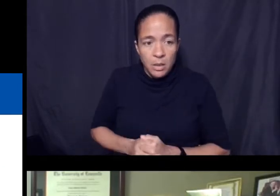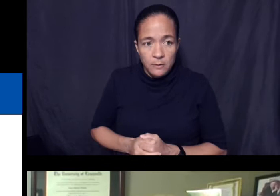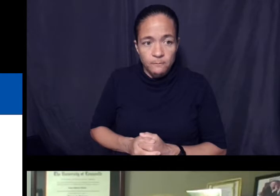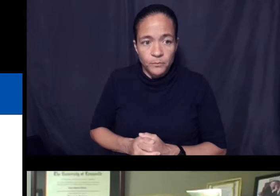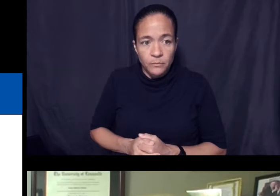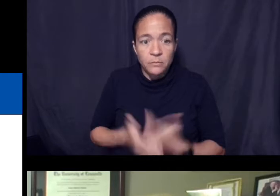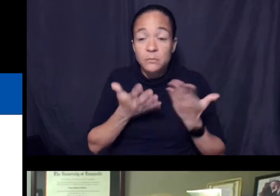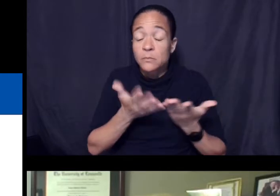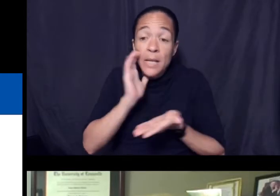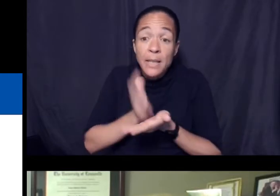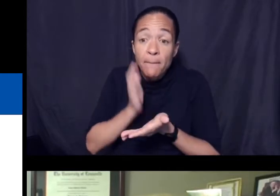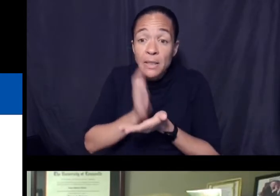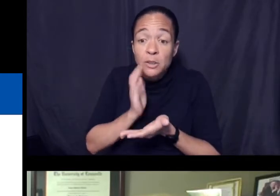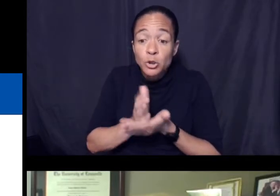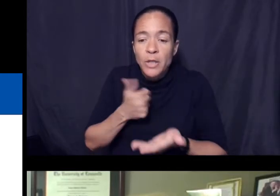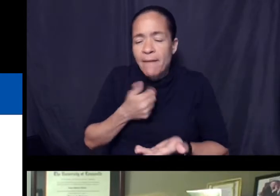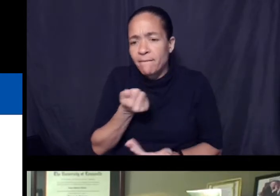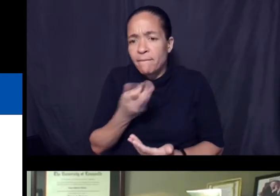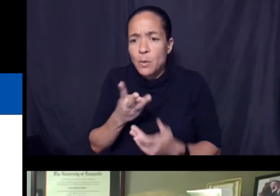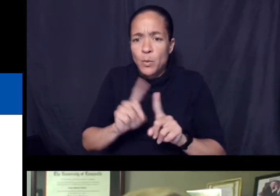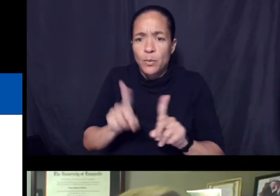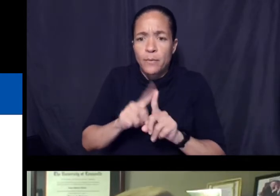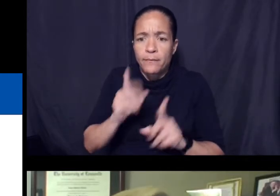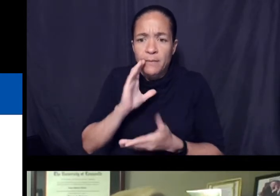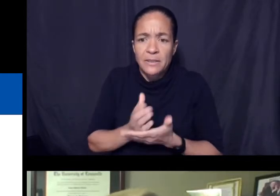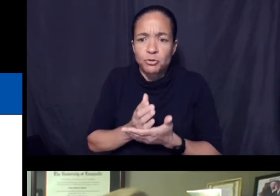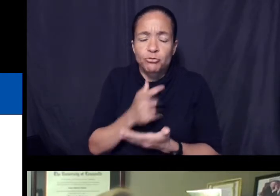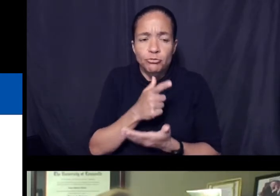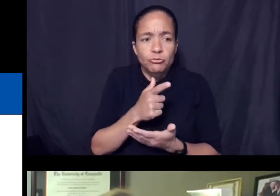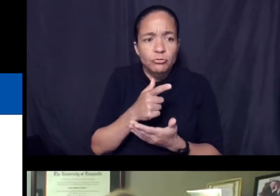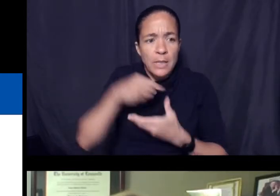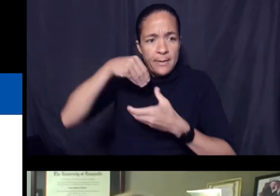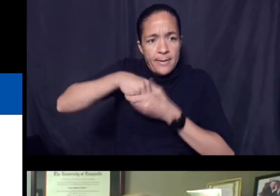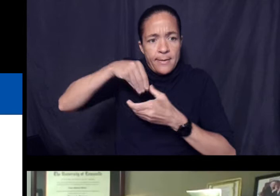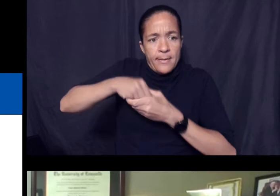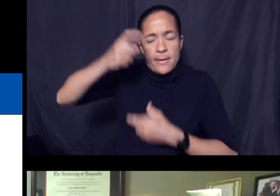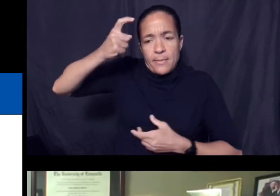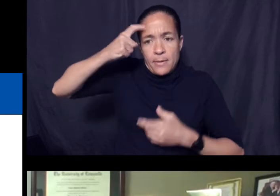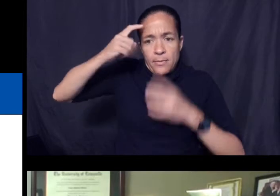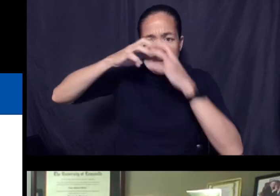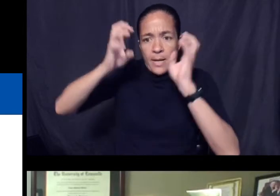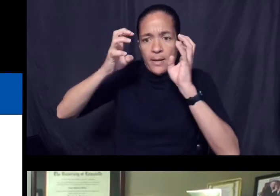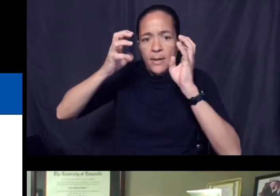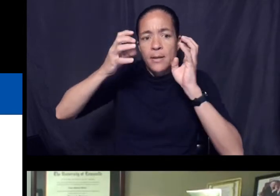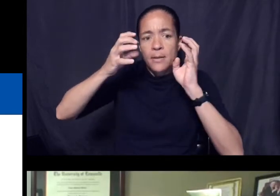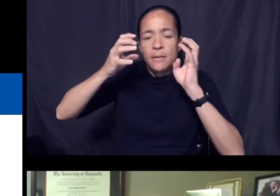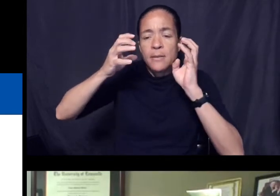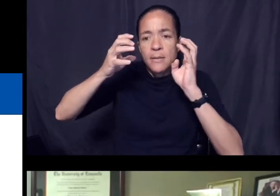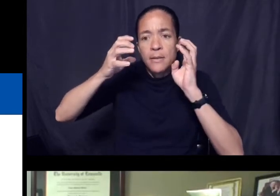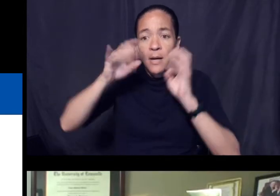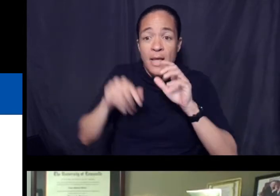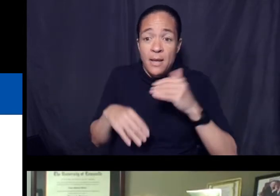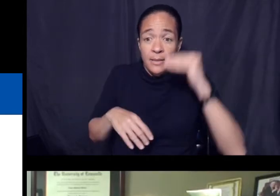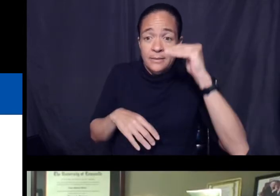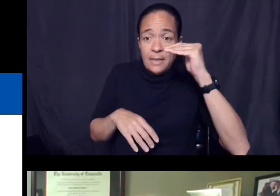This picture here, a couple of different pictures we've got looking at intracranial calcification. So this